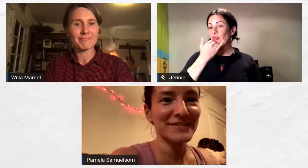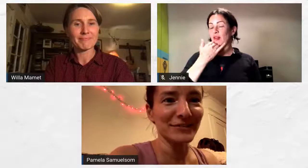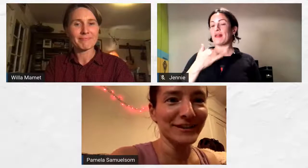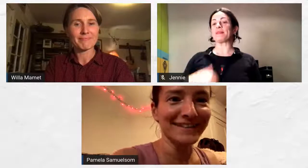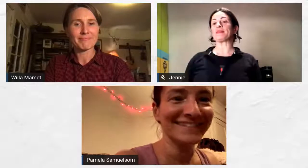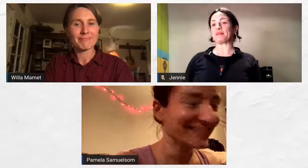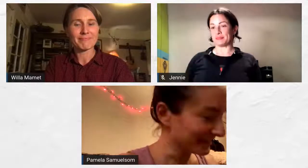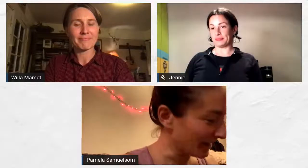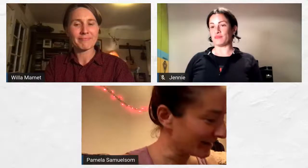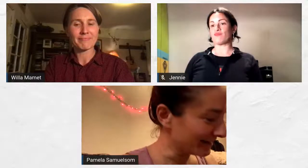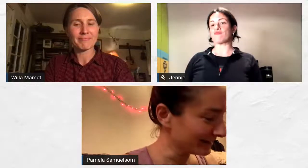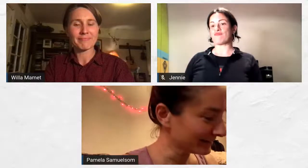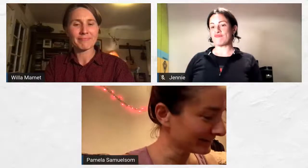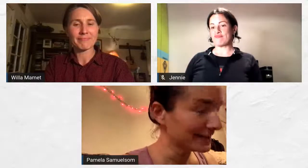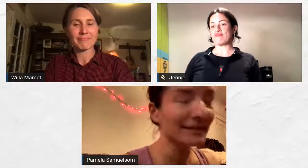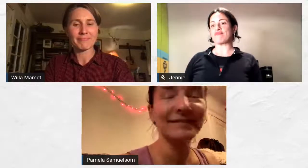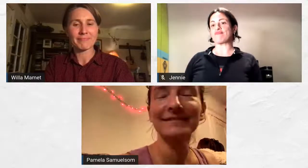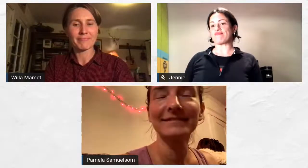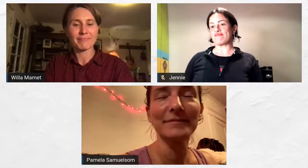is certainly,